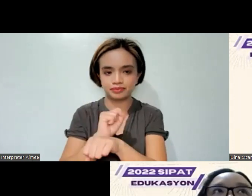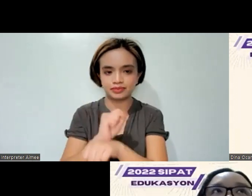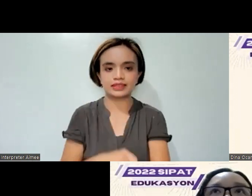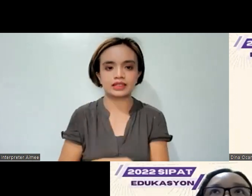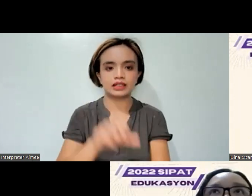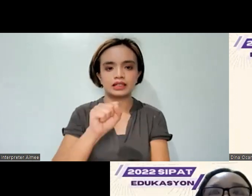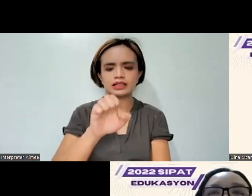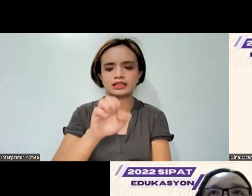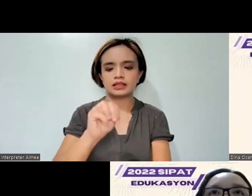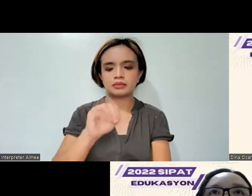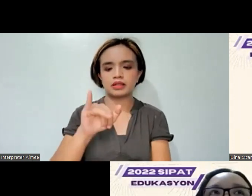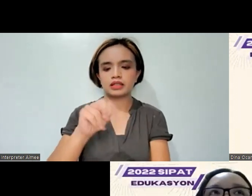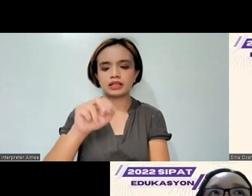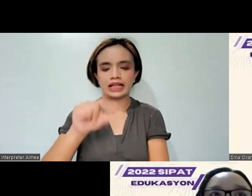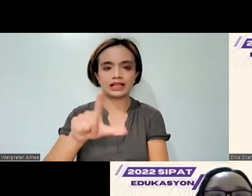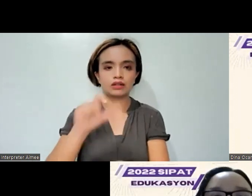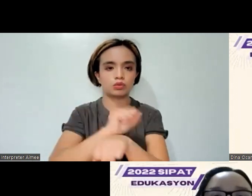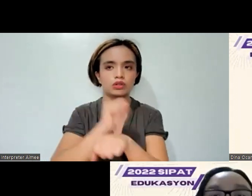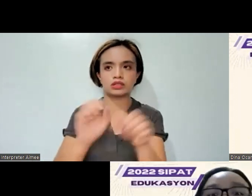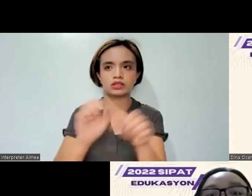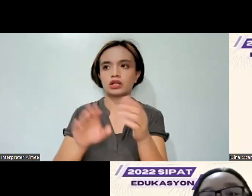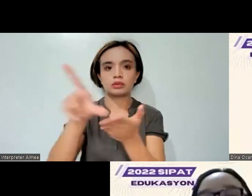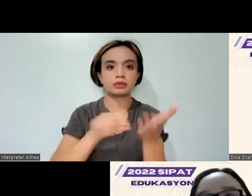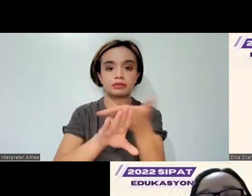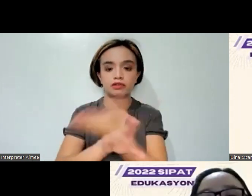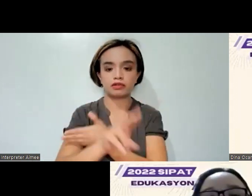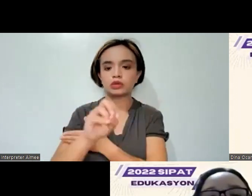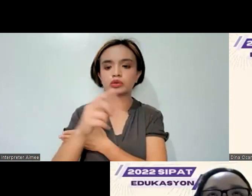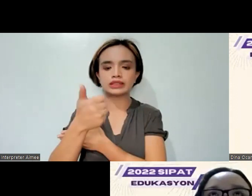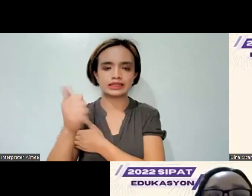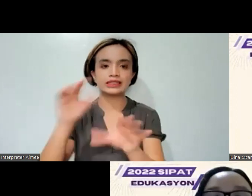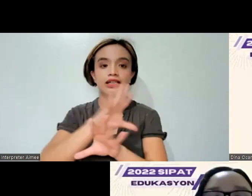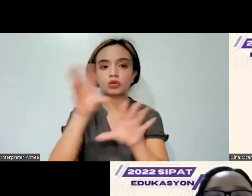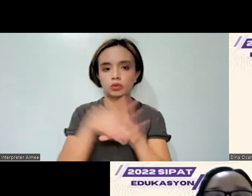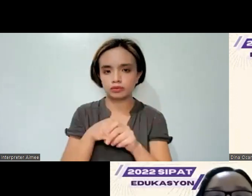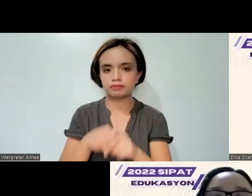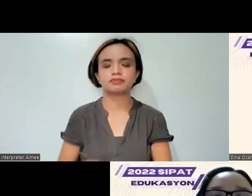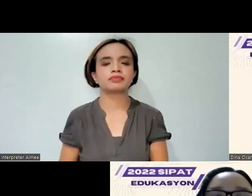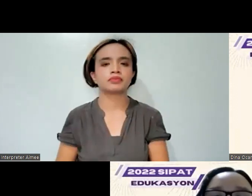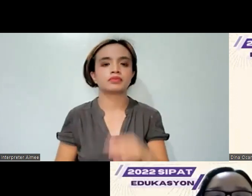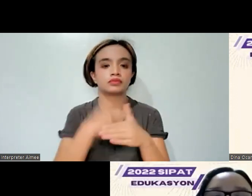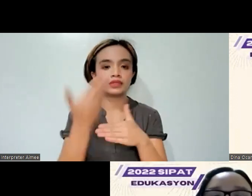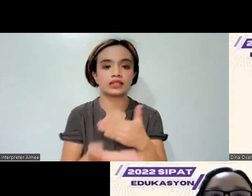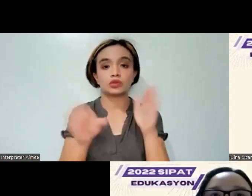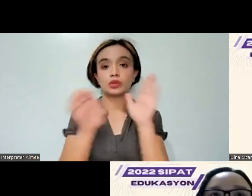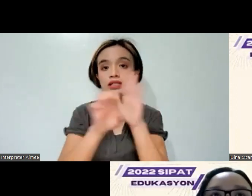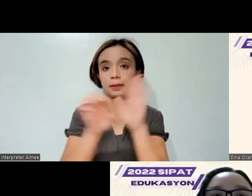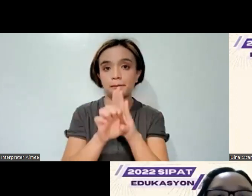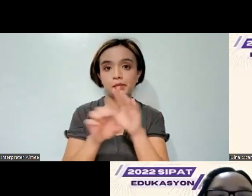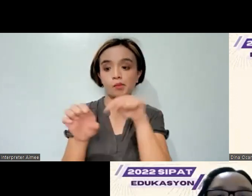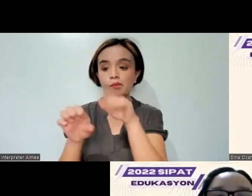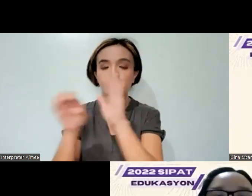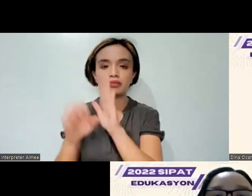seminal works published before 2010 po were also considered. Also, the samples po should be 4